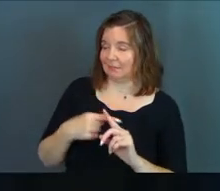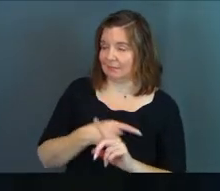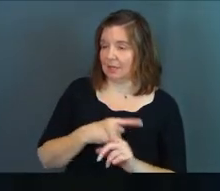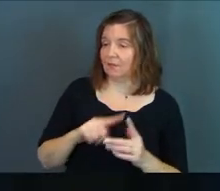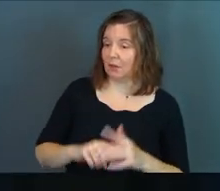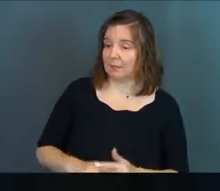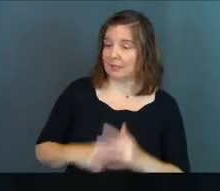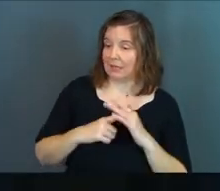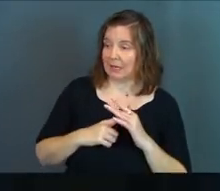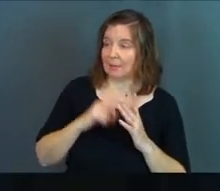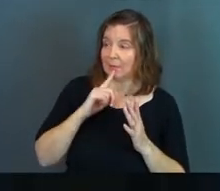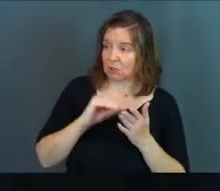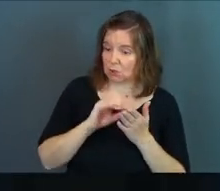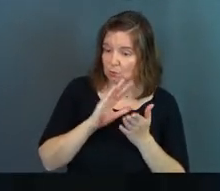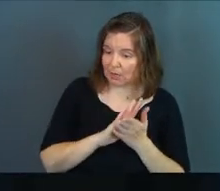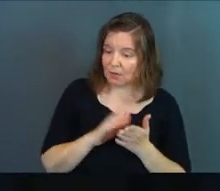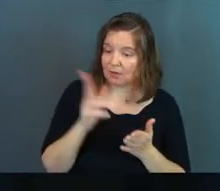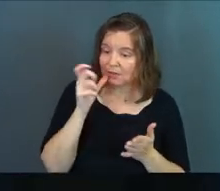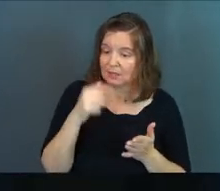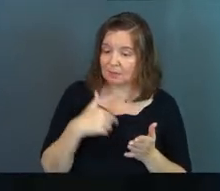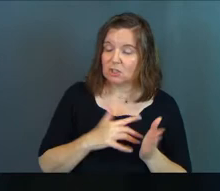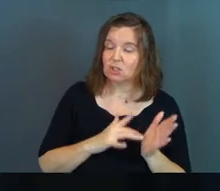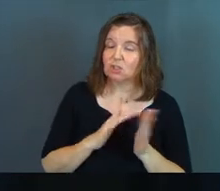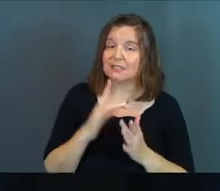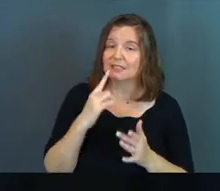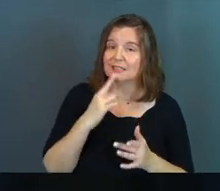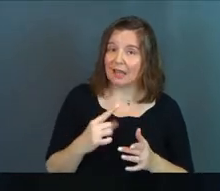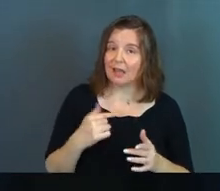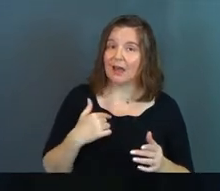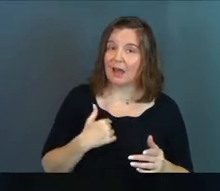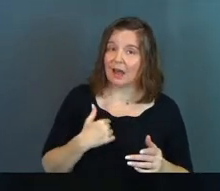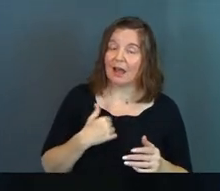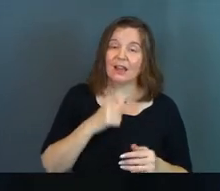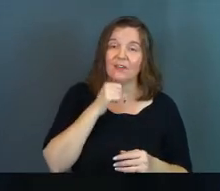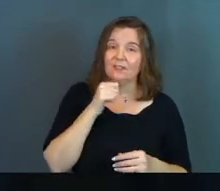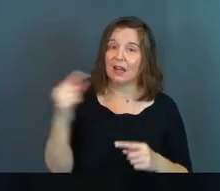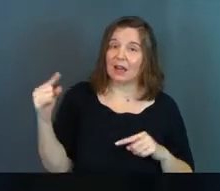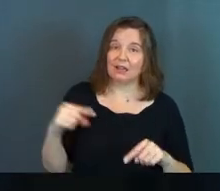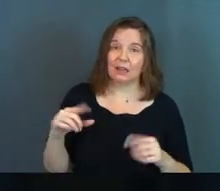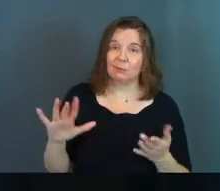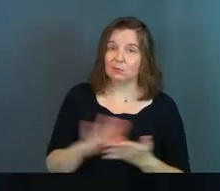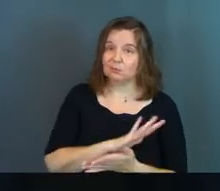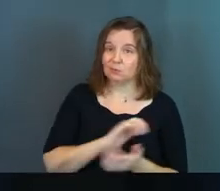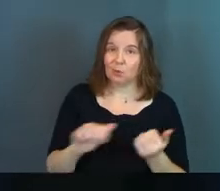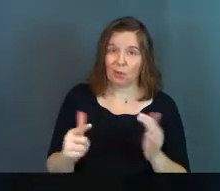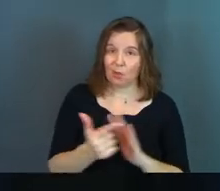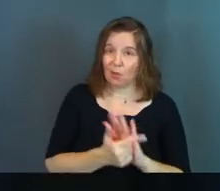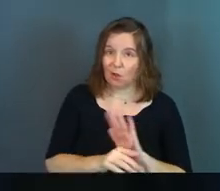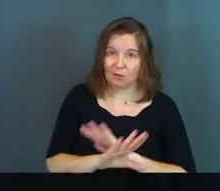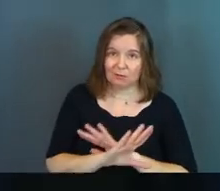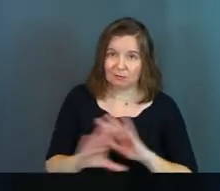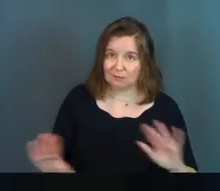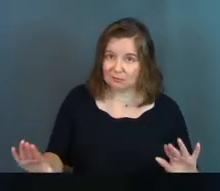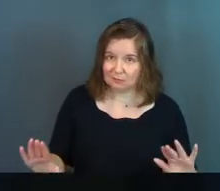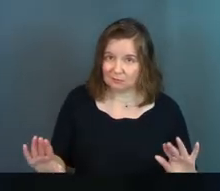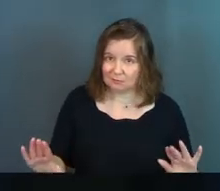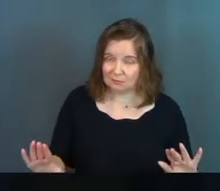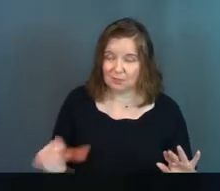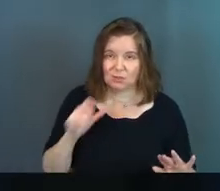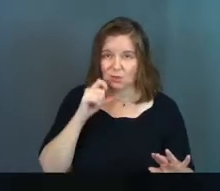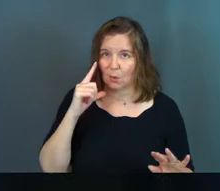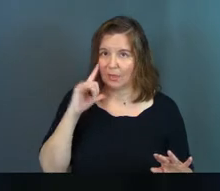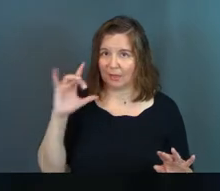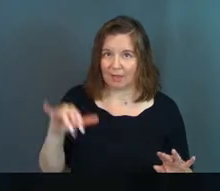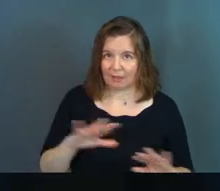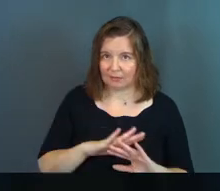and make sure you write this down if you're listening to me. So Jesus is saying, he's like, I have not come to abolish the law. So don't